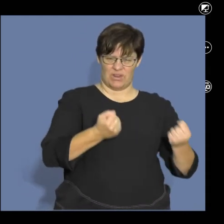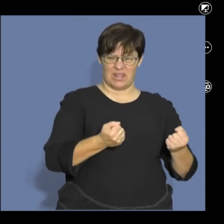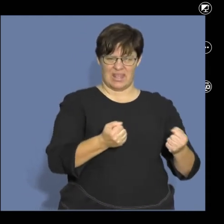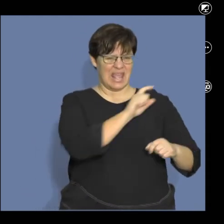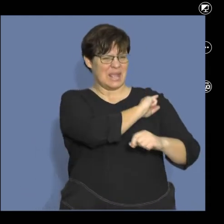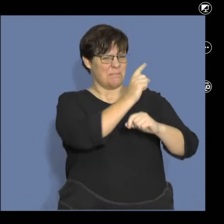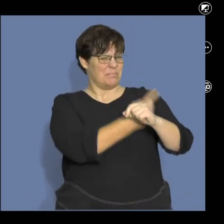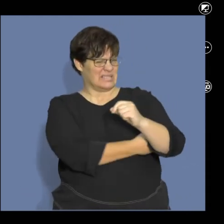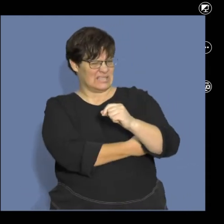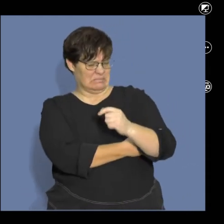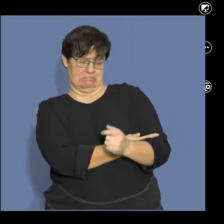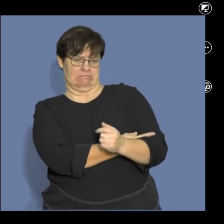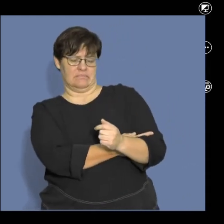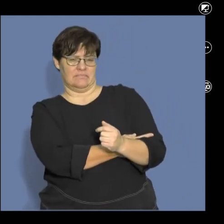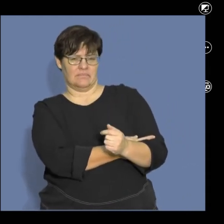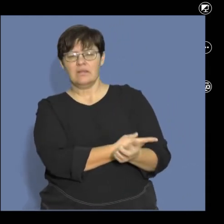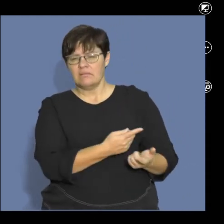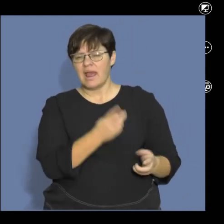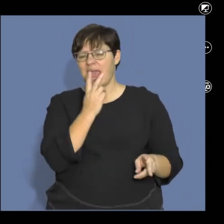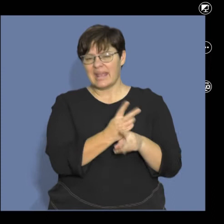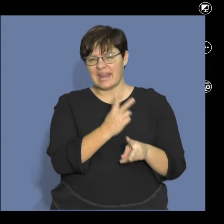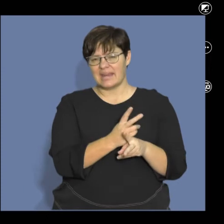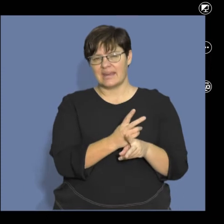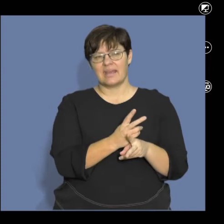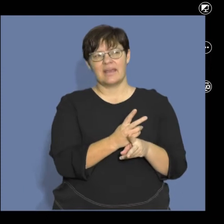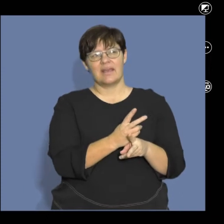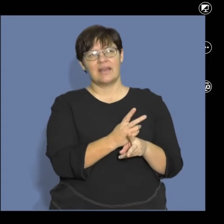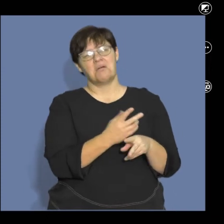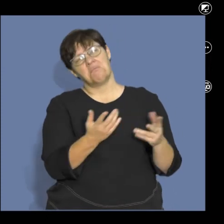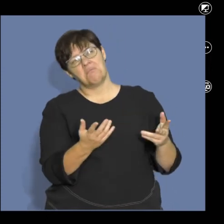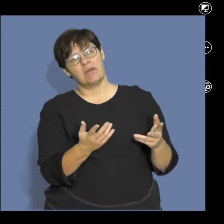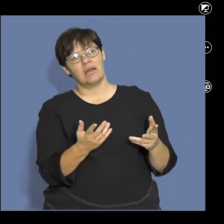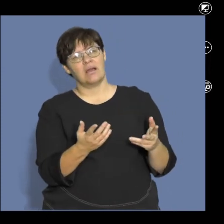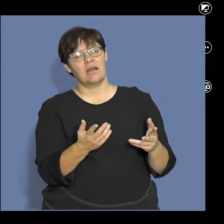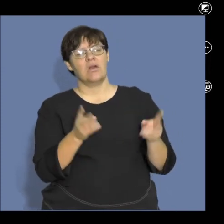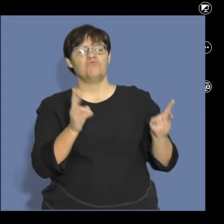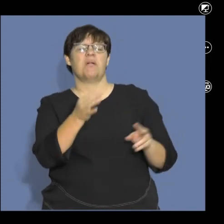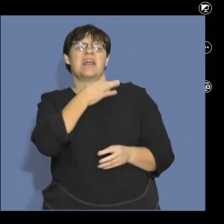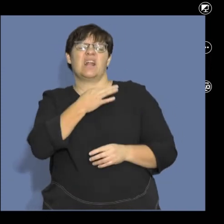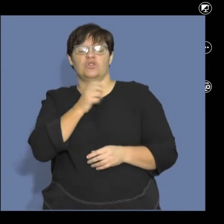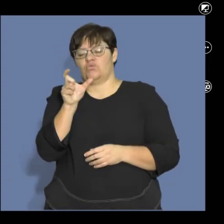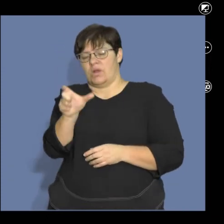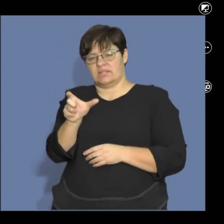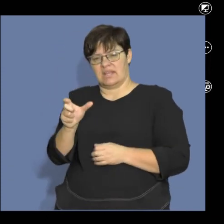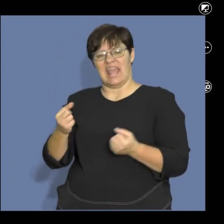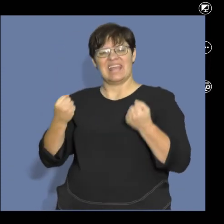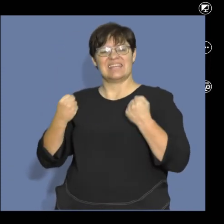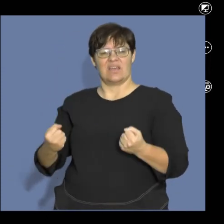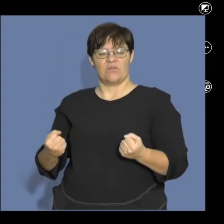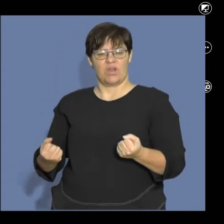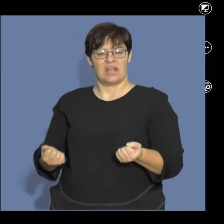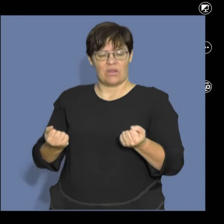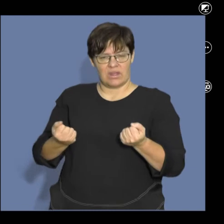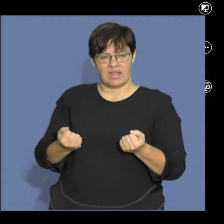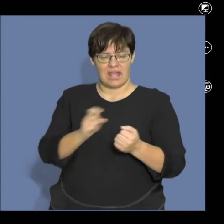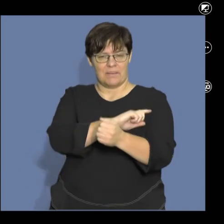carrying capacity of something, let's once again think of it in terms of normal English. All